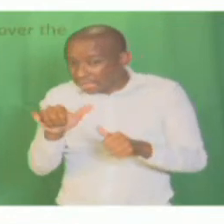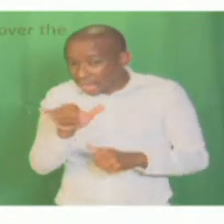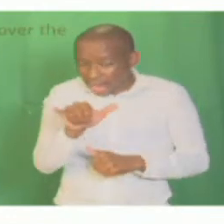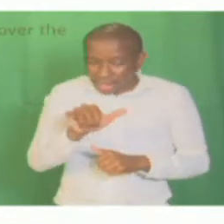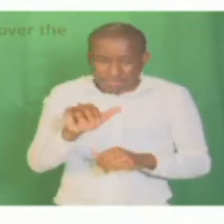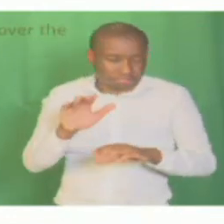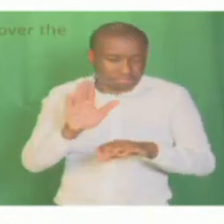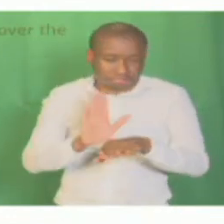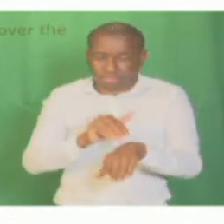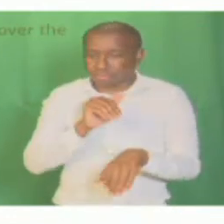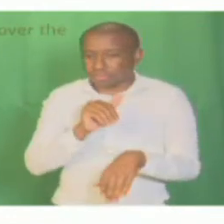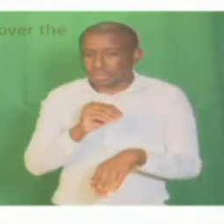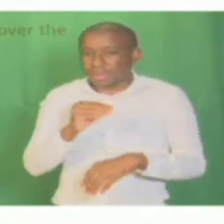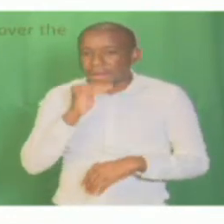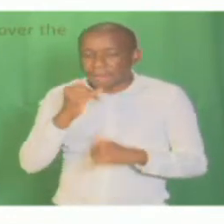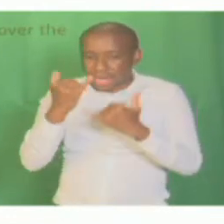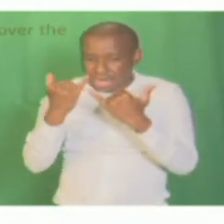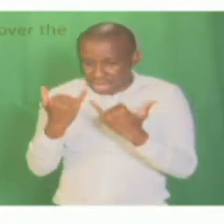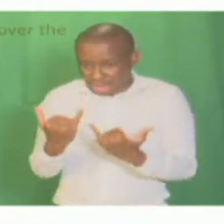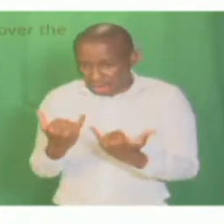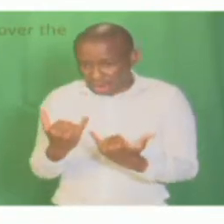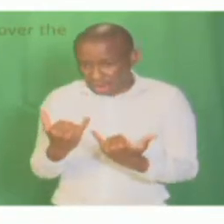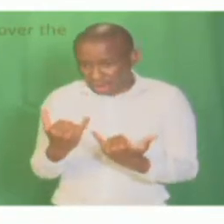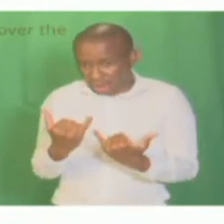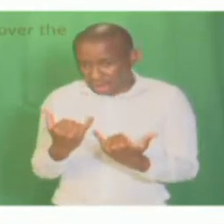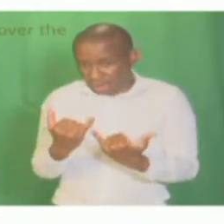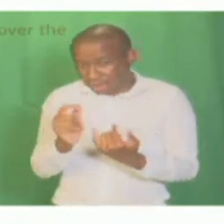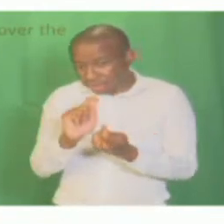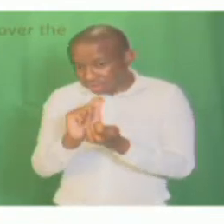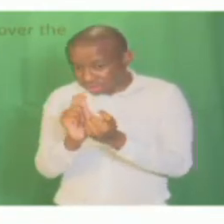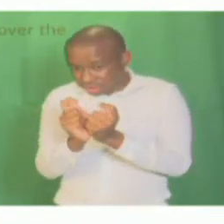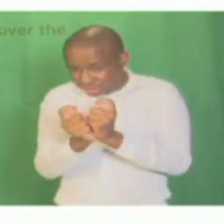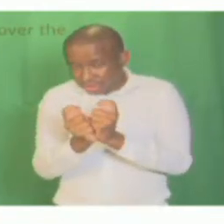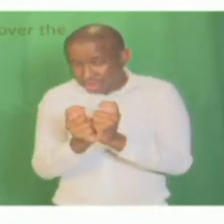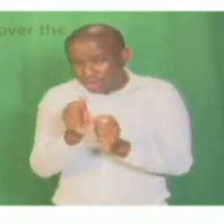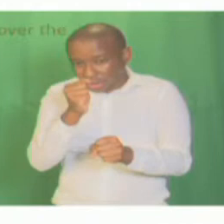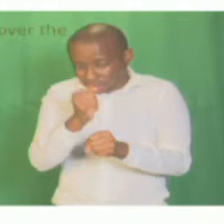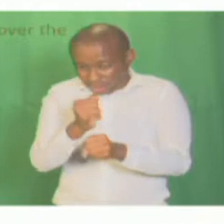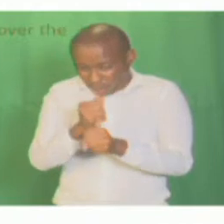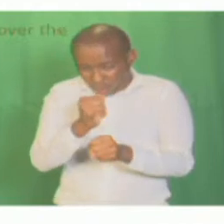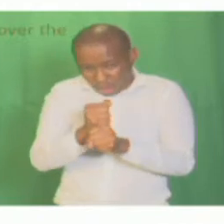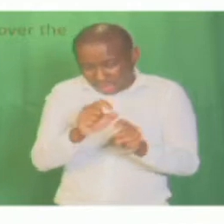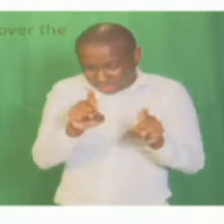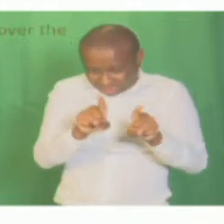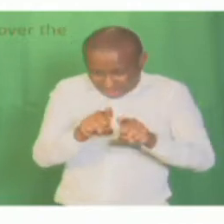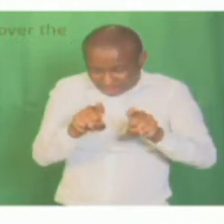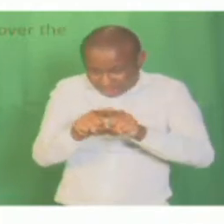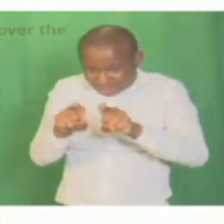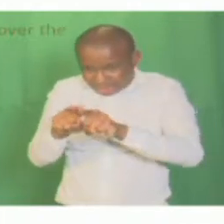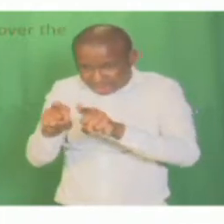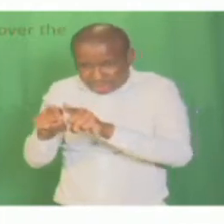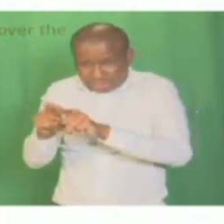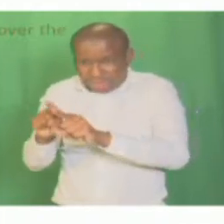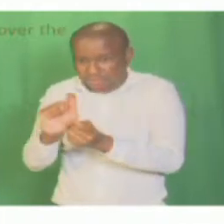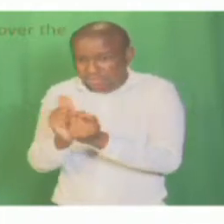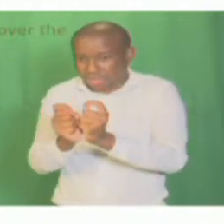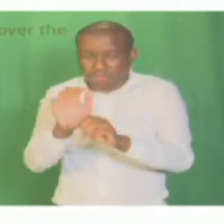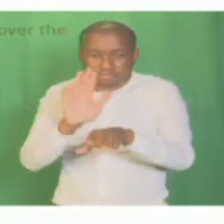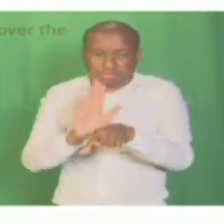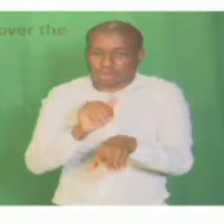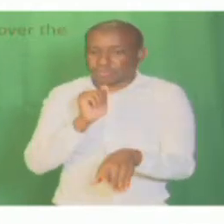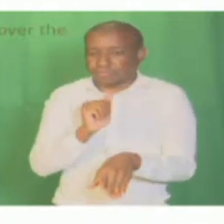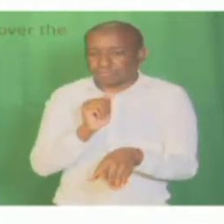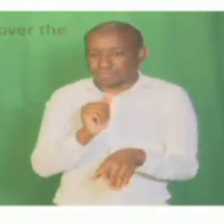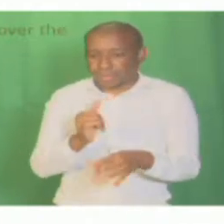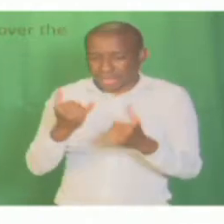subtraction, which means you take the number sentence as it is and work it out. Take the